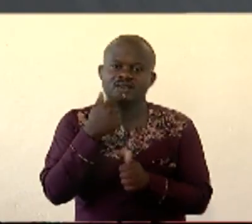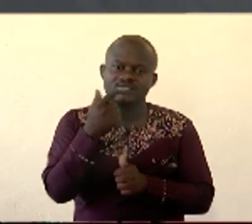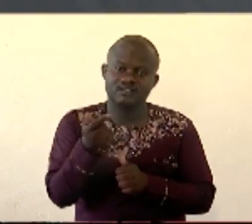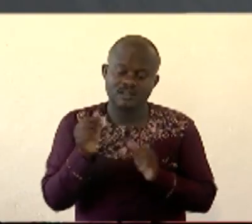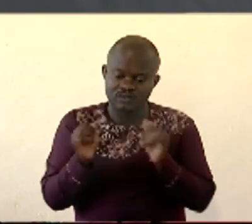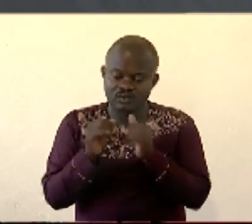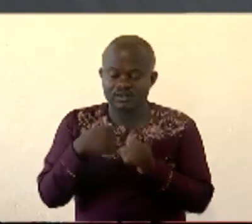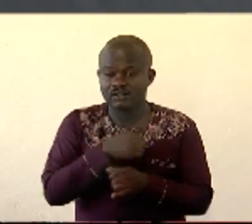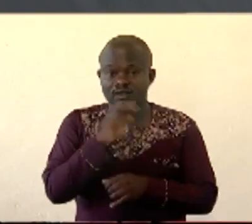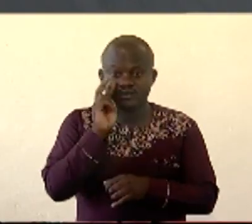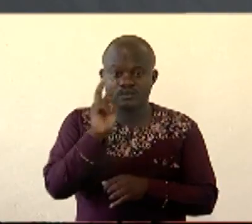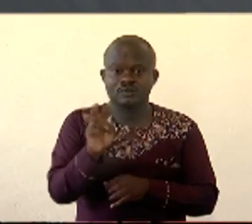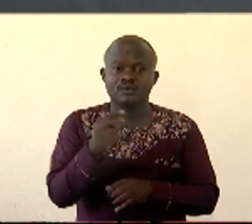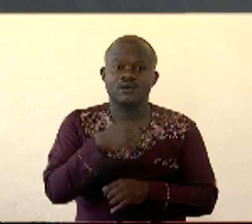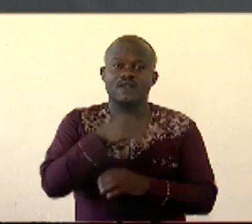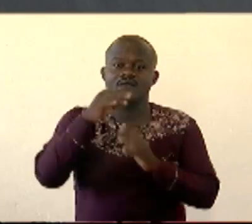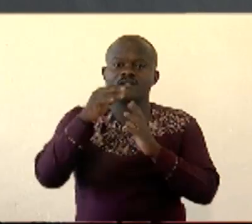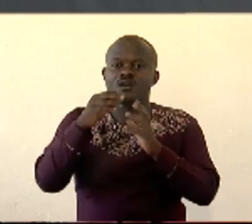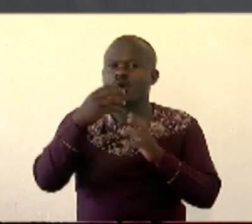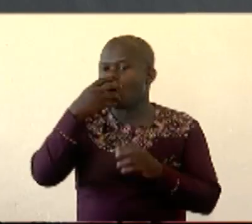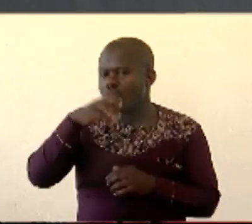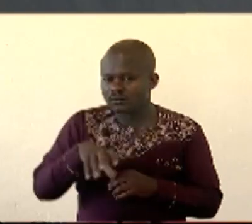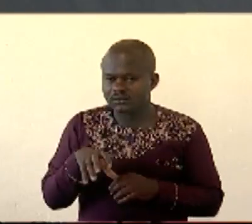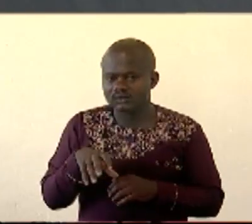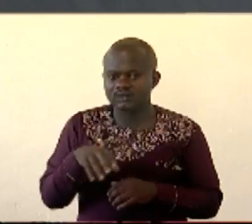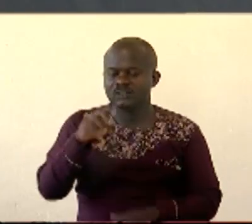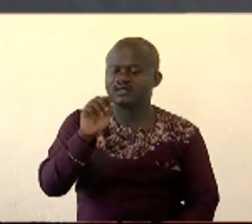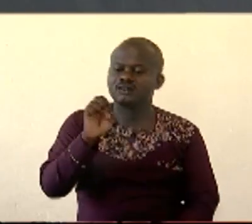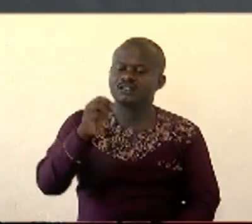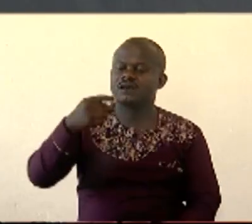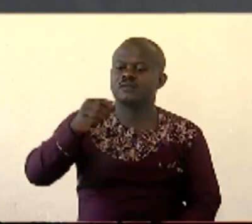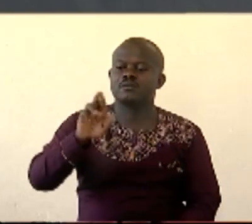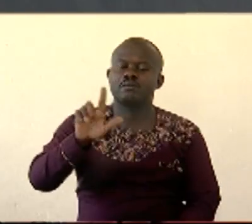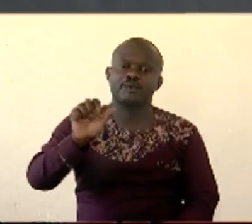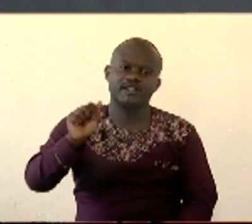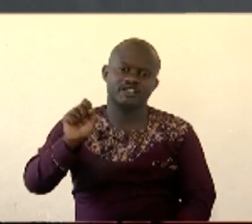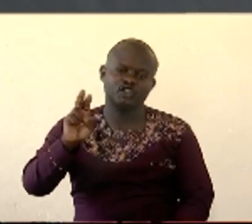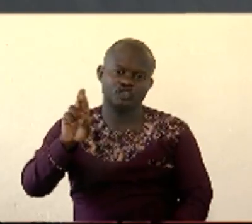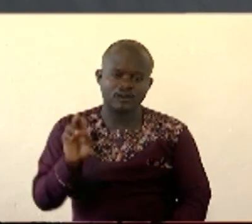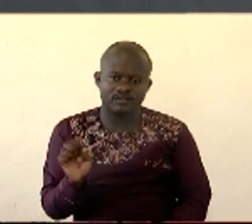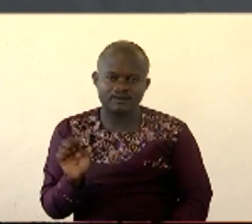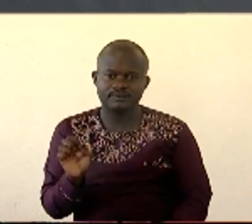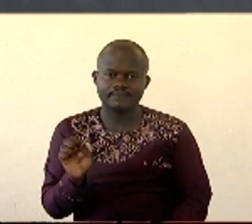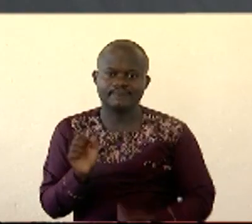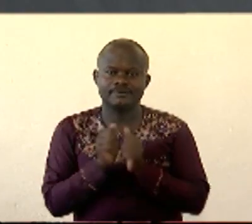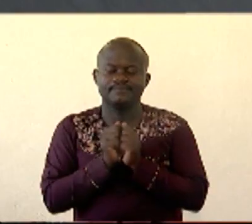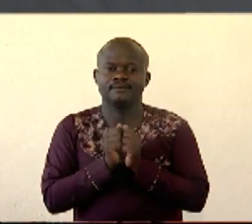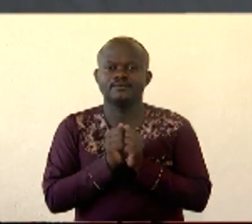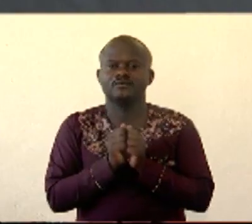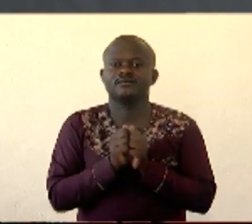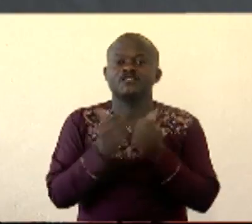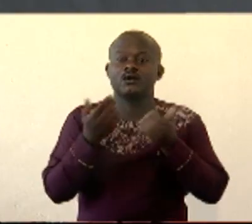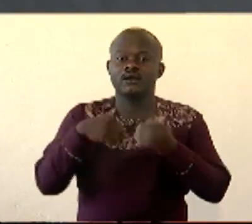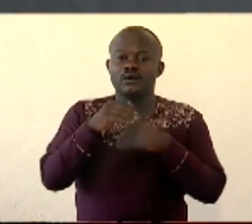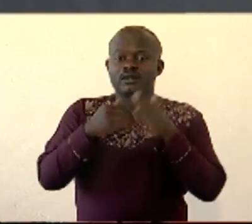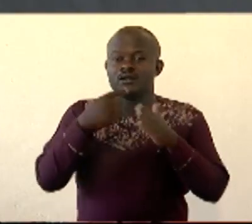to see. We have temperature. It's also another limiting factor for photosynthesis. We are going to